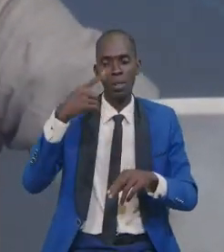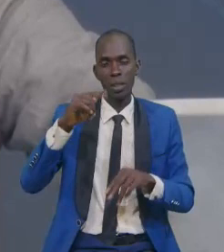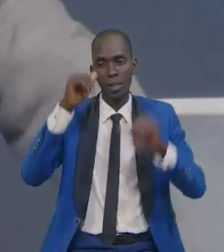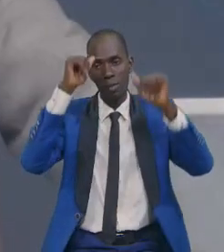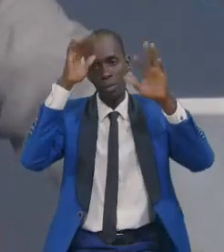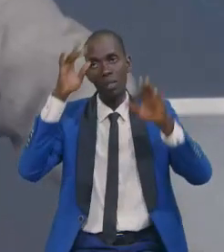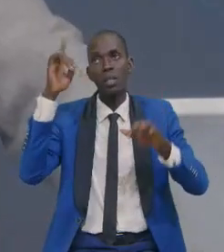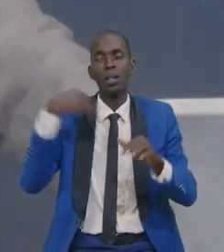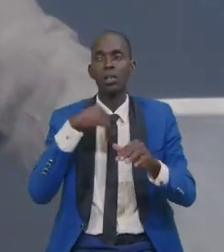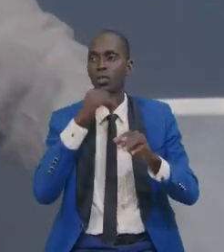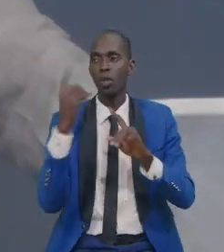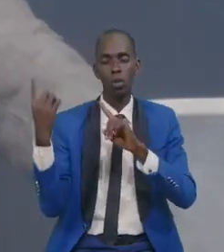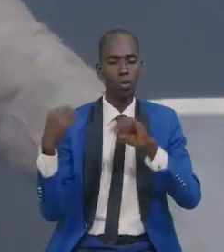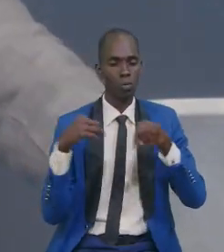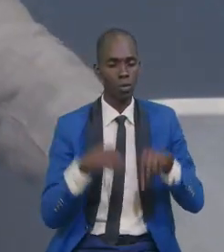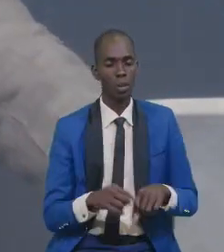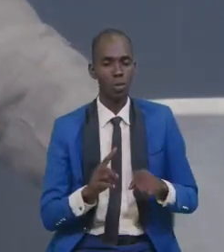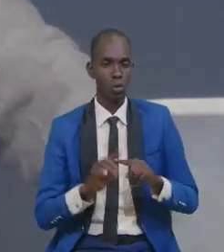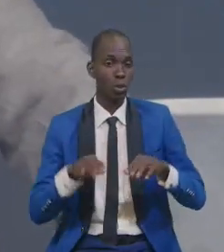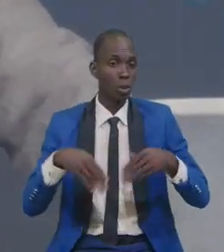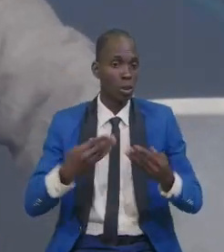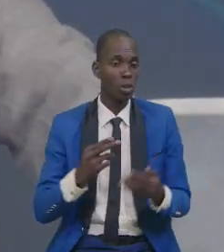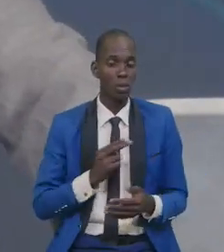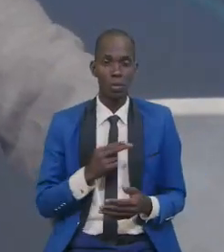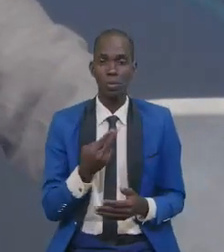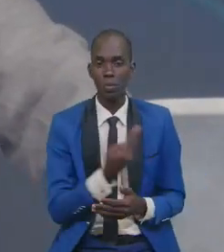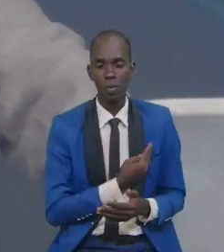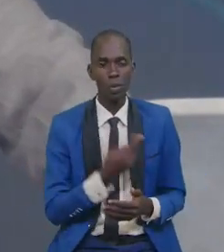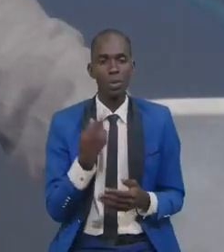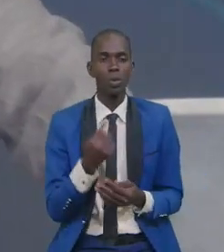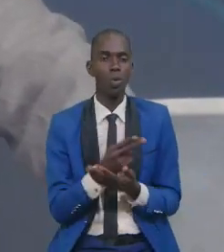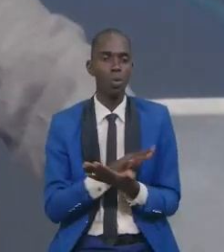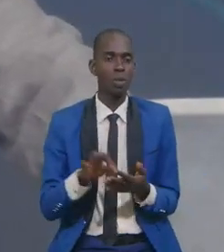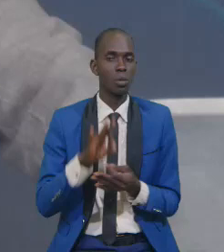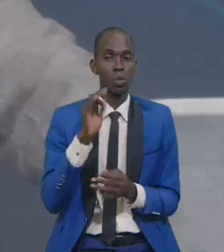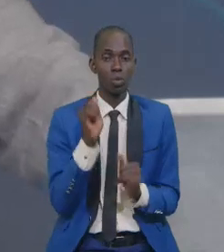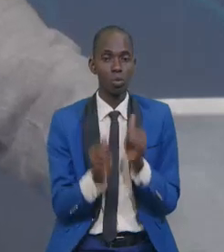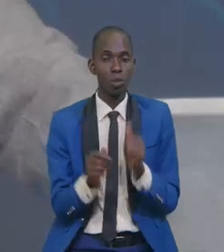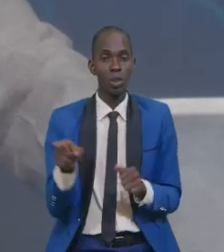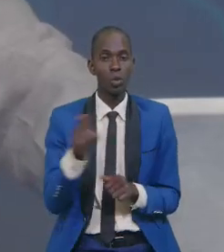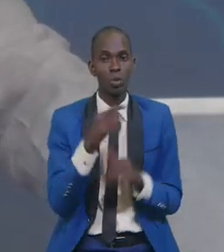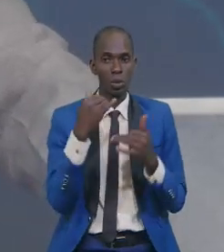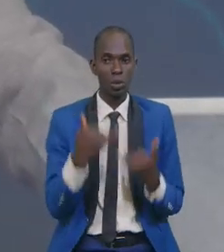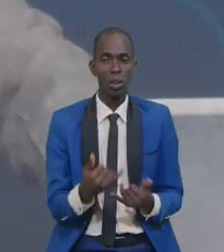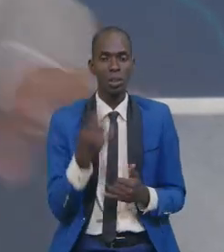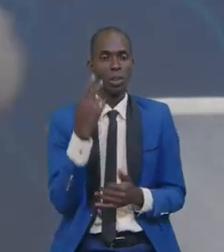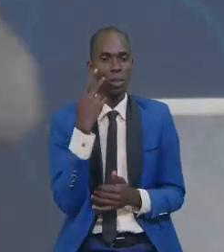down and given us this Holy Ghost, which he now see and